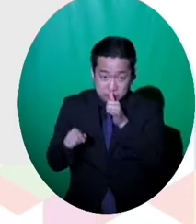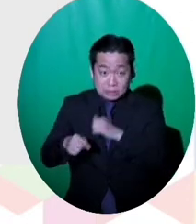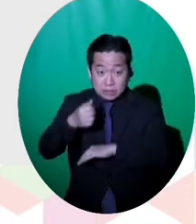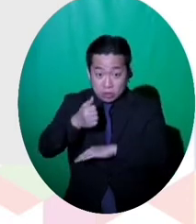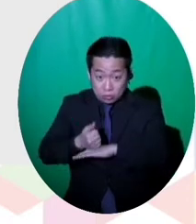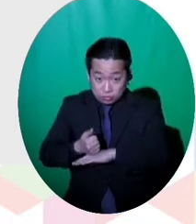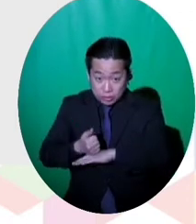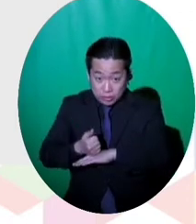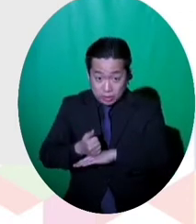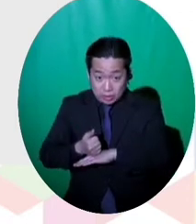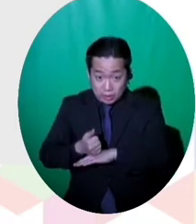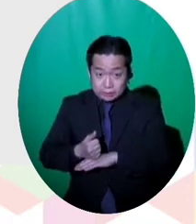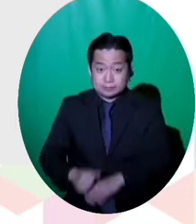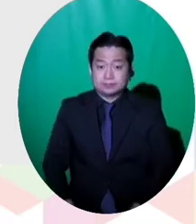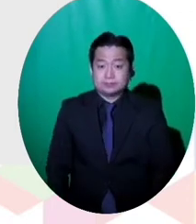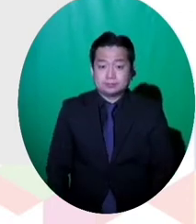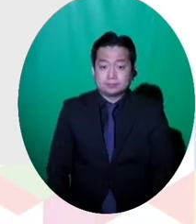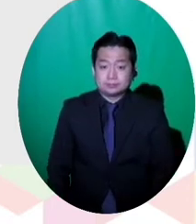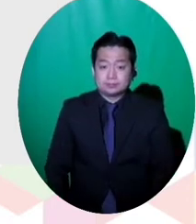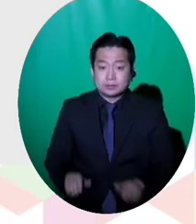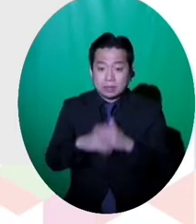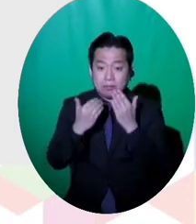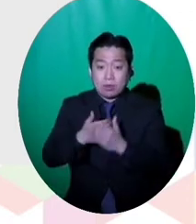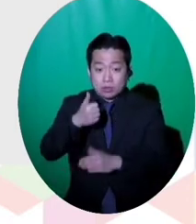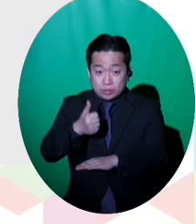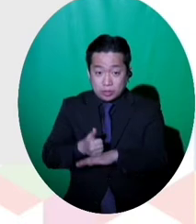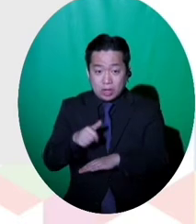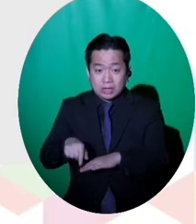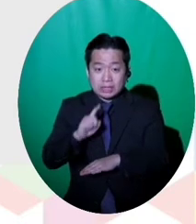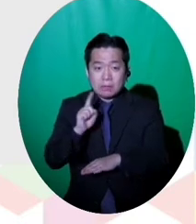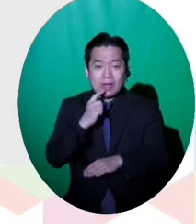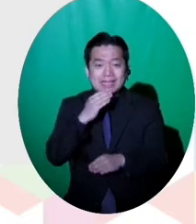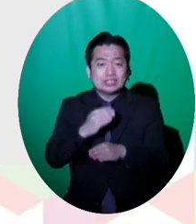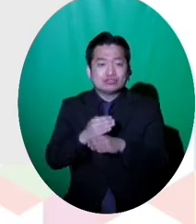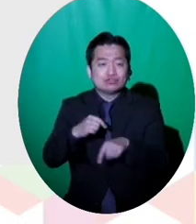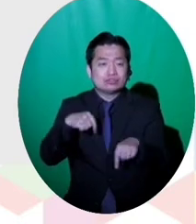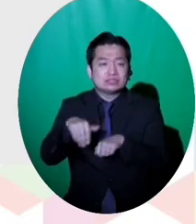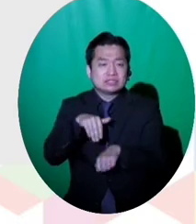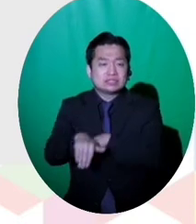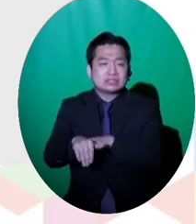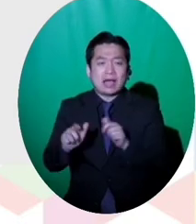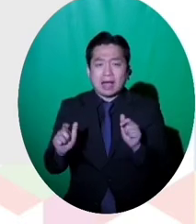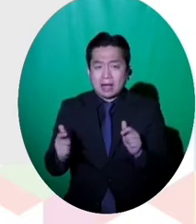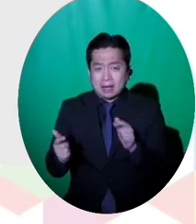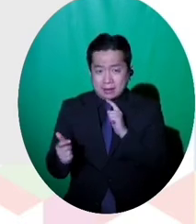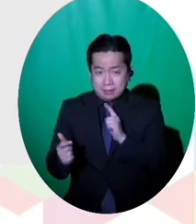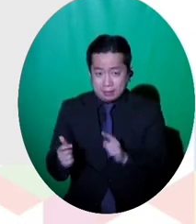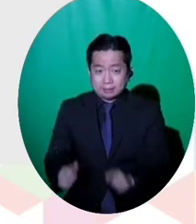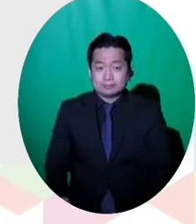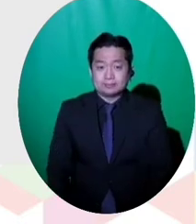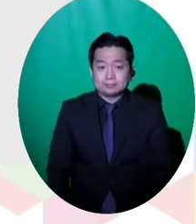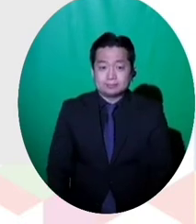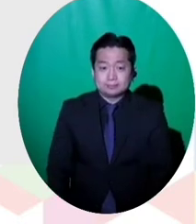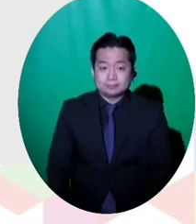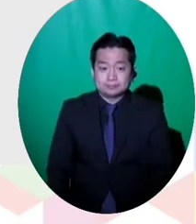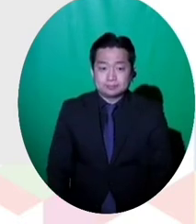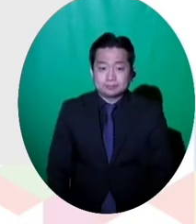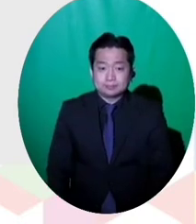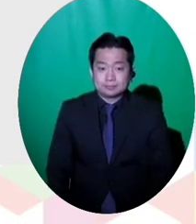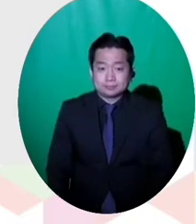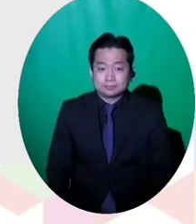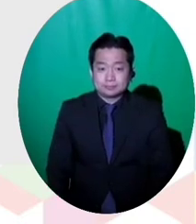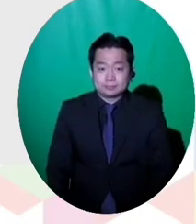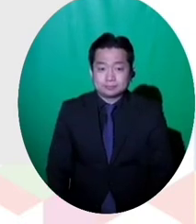In a book by Nancy MacLean, she wrote, she quoted someone who